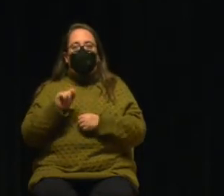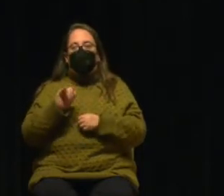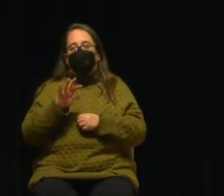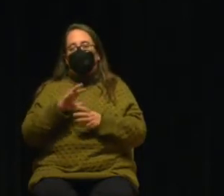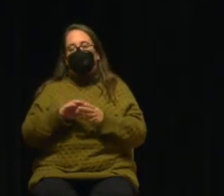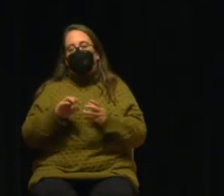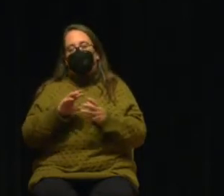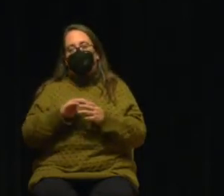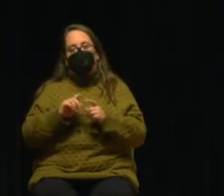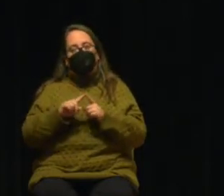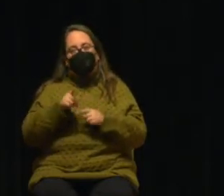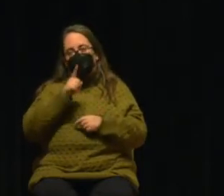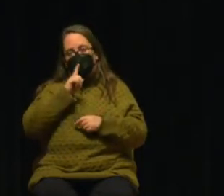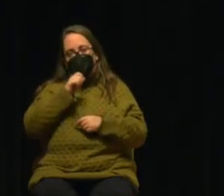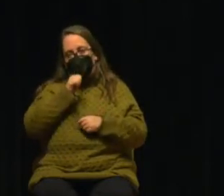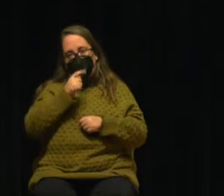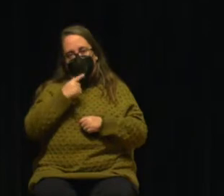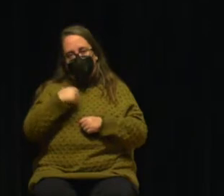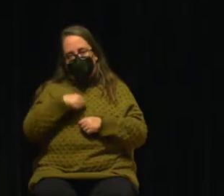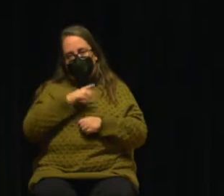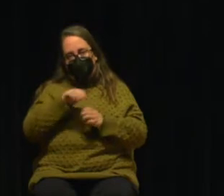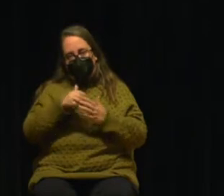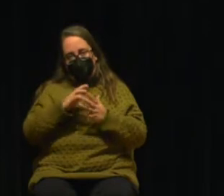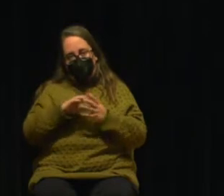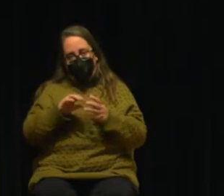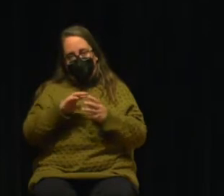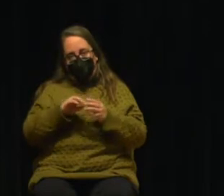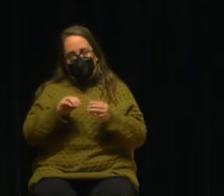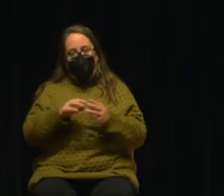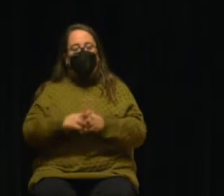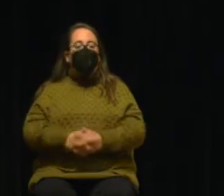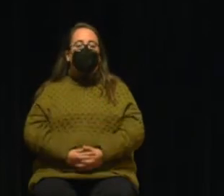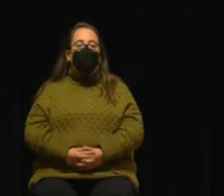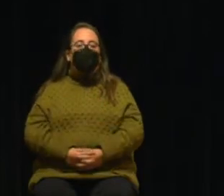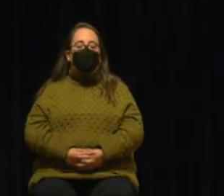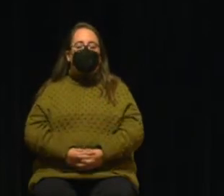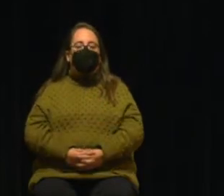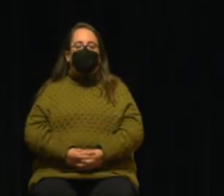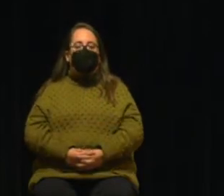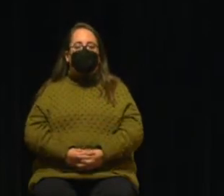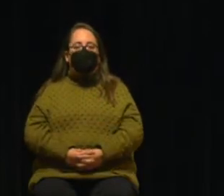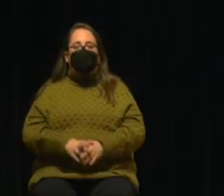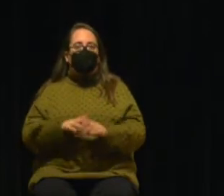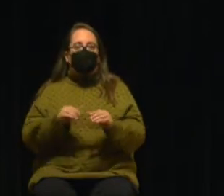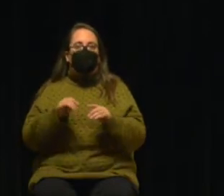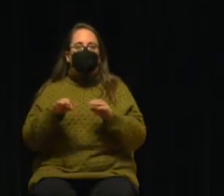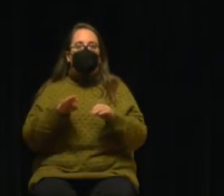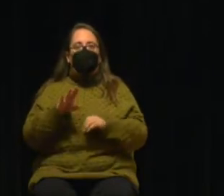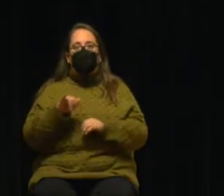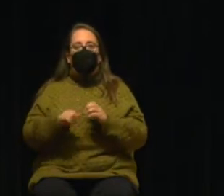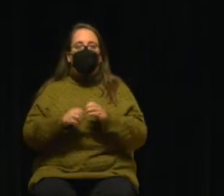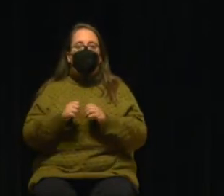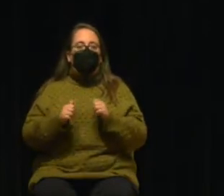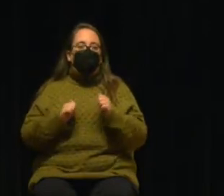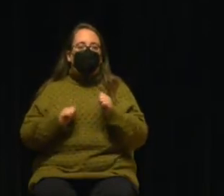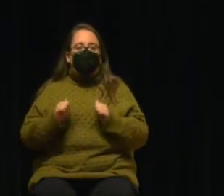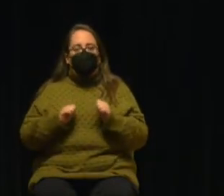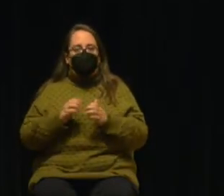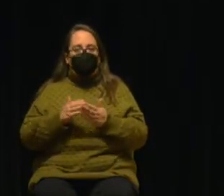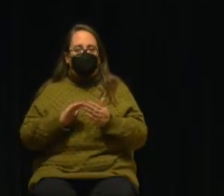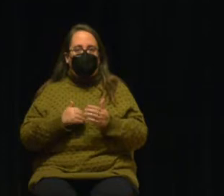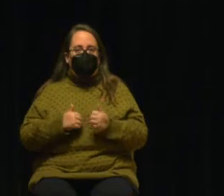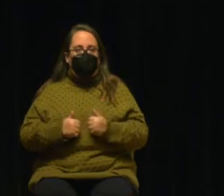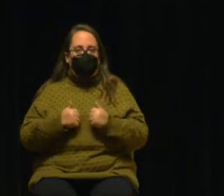I think they don't tell us the whole story. After all, none of us is defined by just the most dramatic moments in our